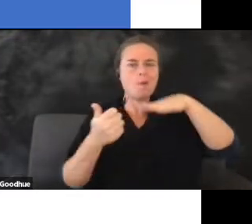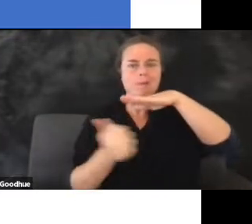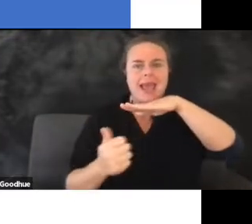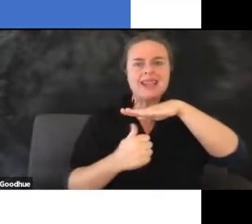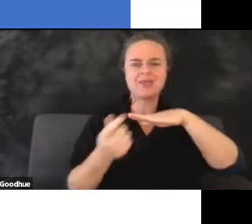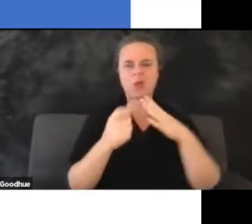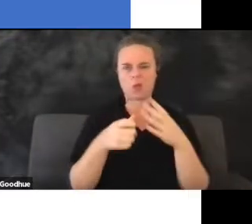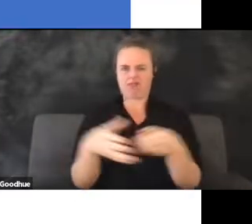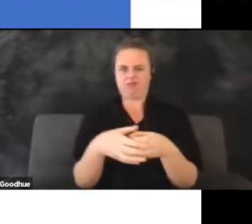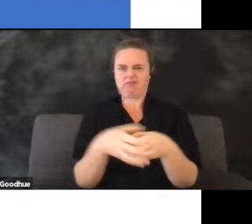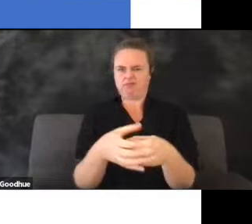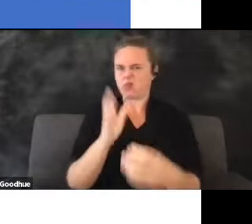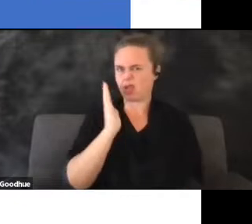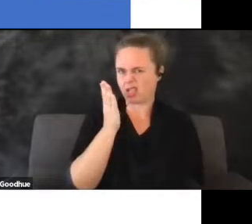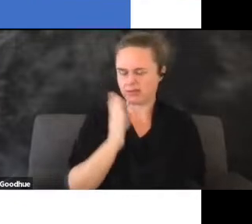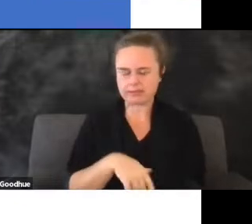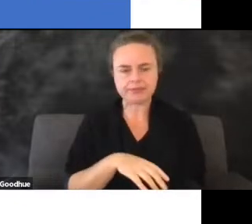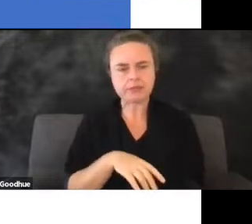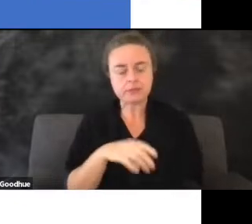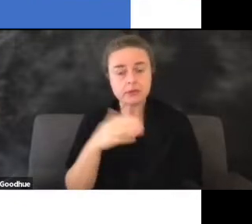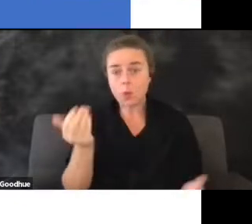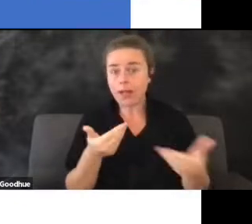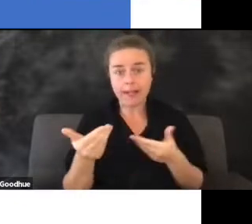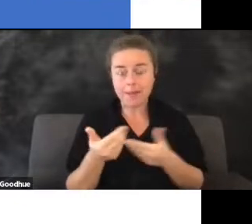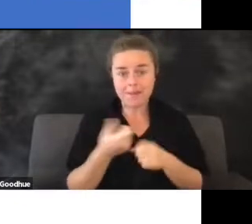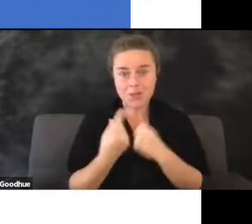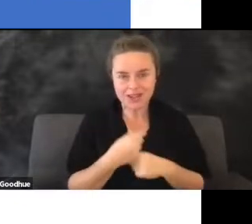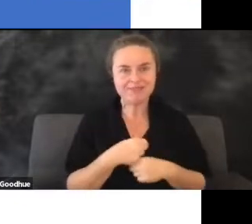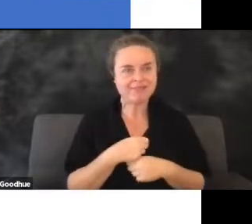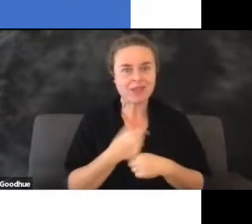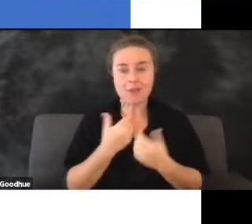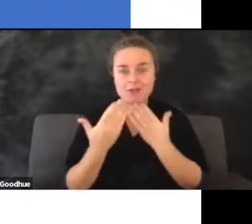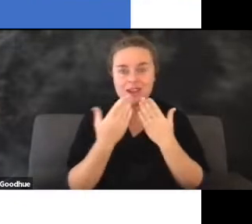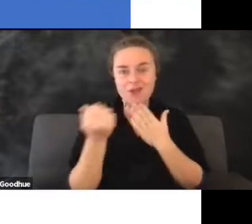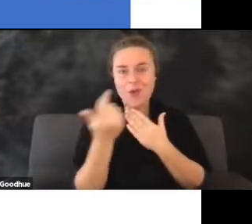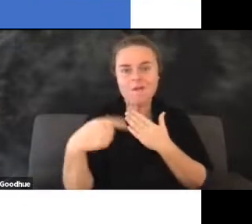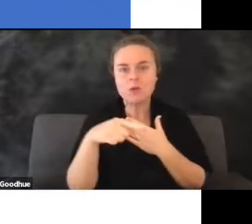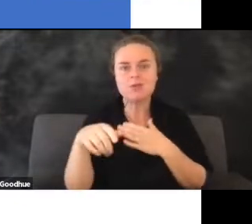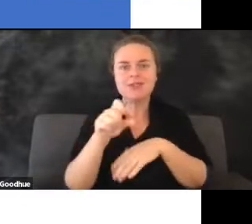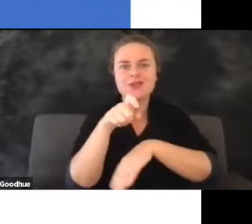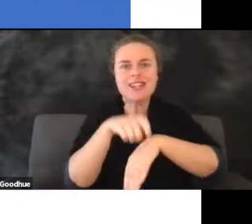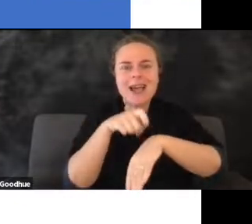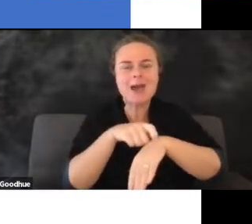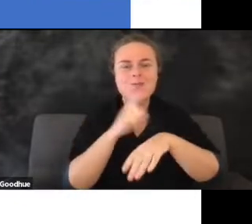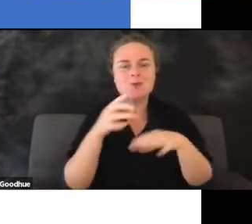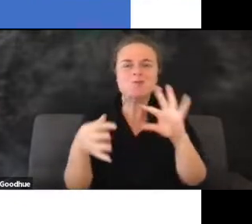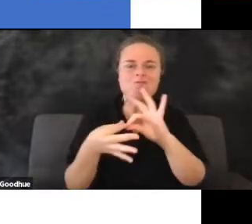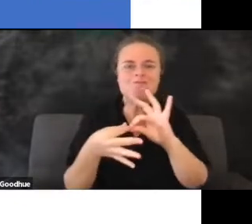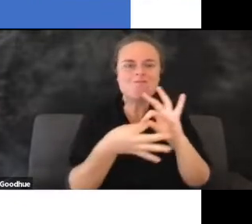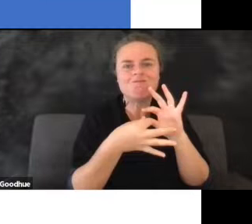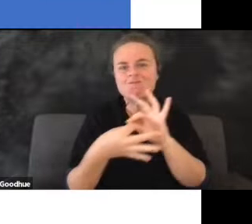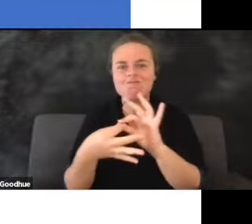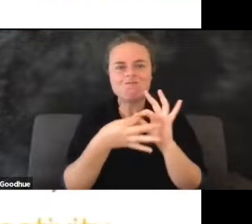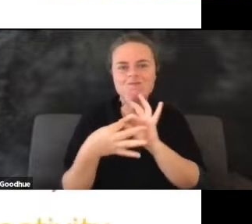But welcome everybody, and just remember why you're all here, and just extremely grateful for you taking the time to really connect and be together this